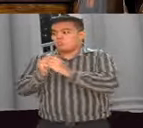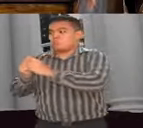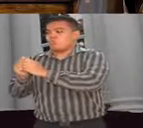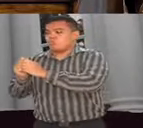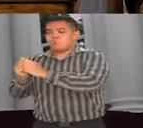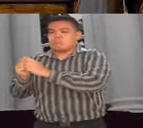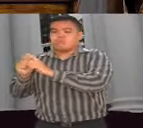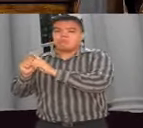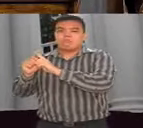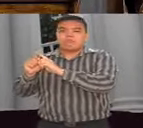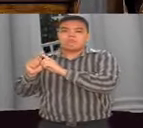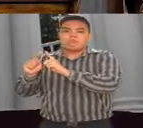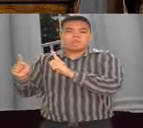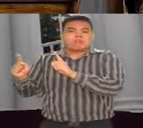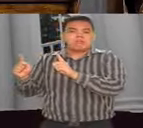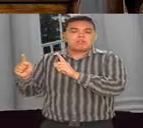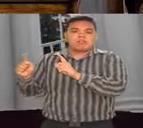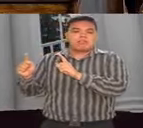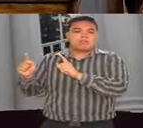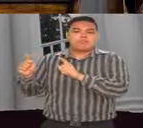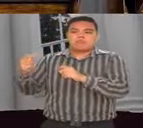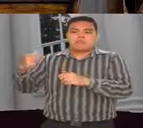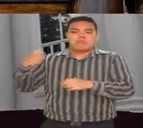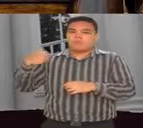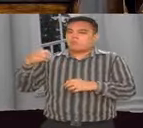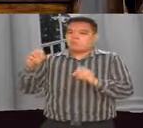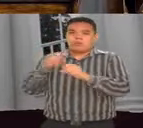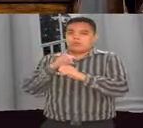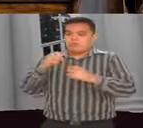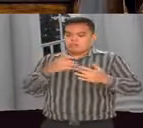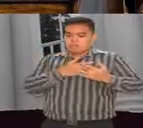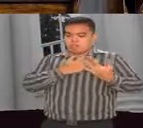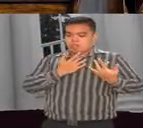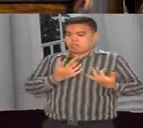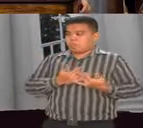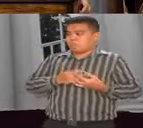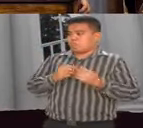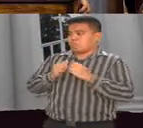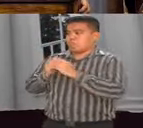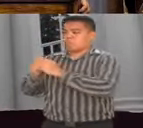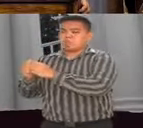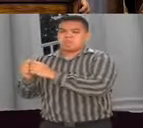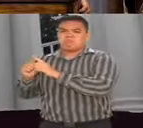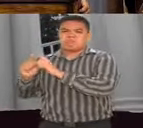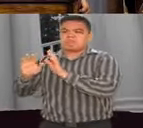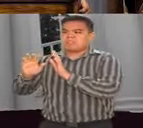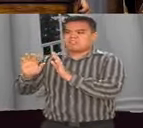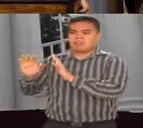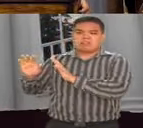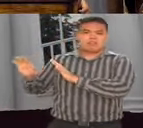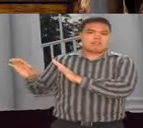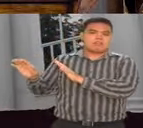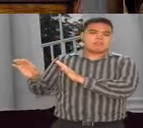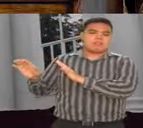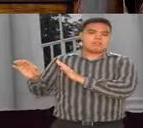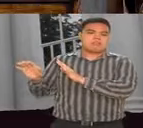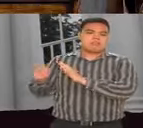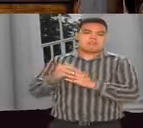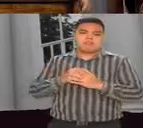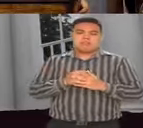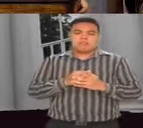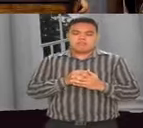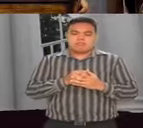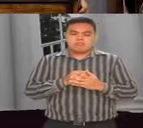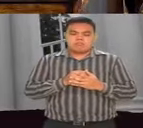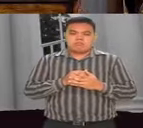matter, but because they are not having that heart for it, murag konra